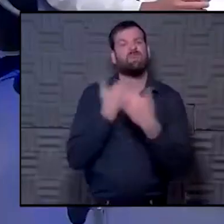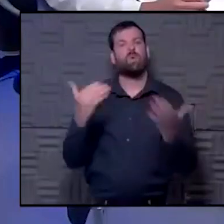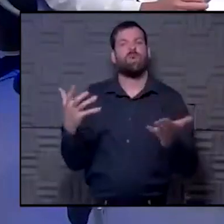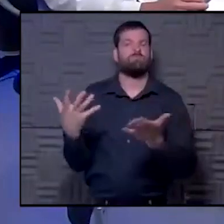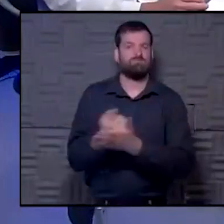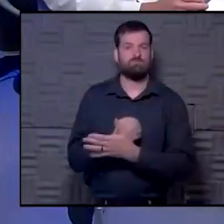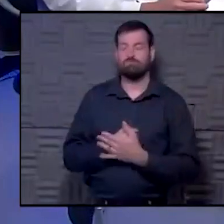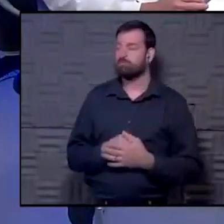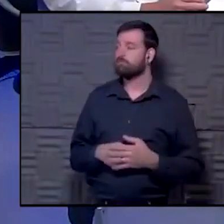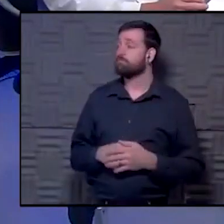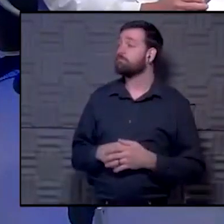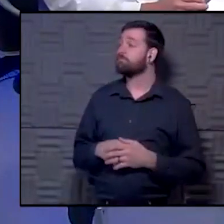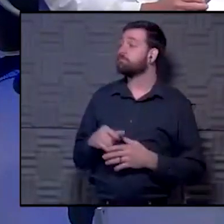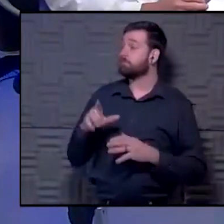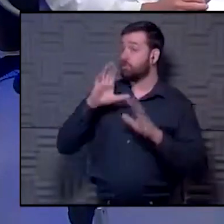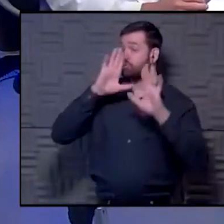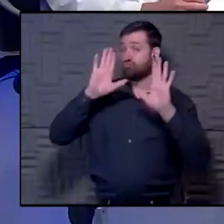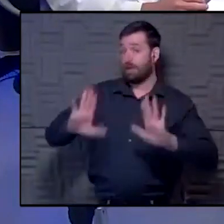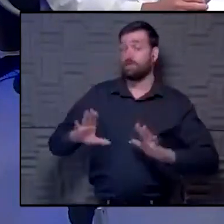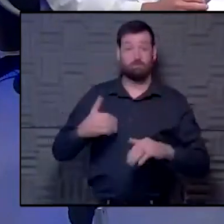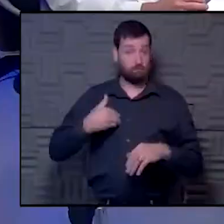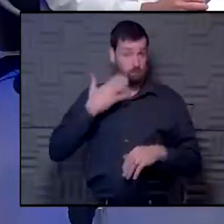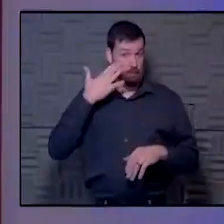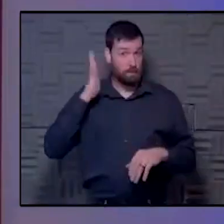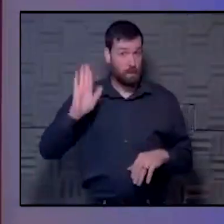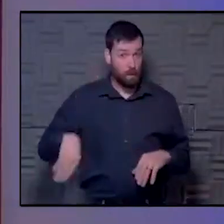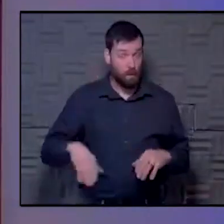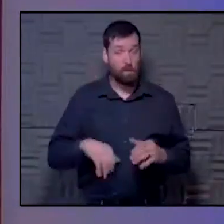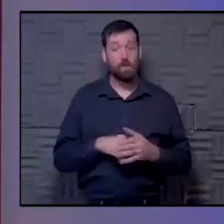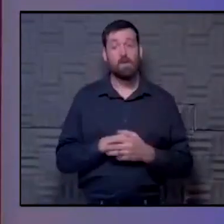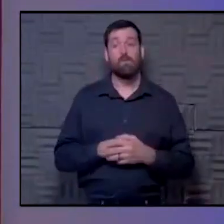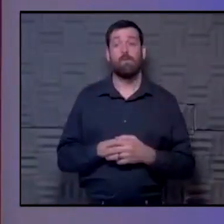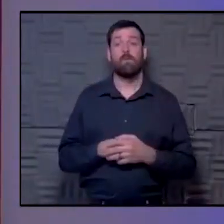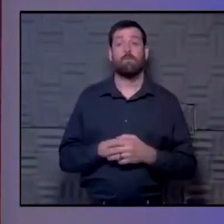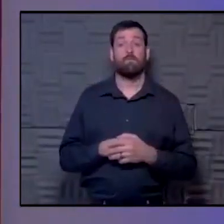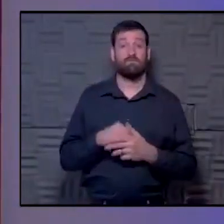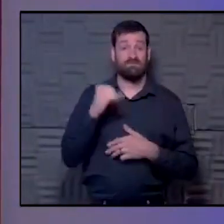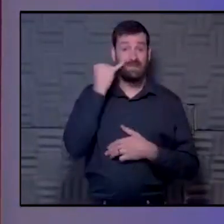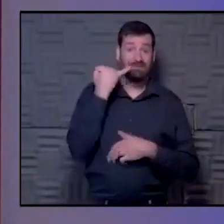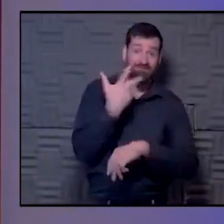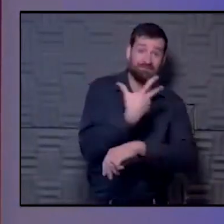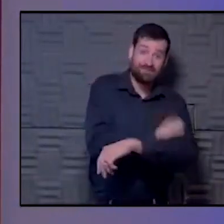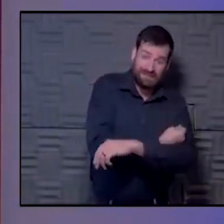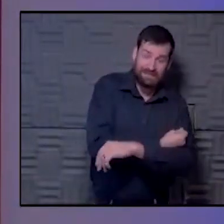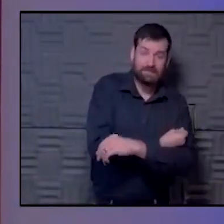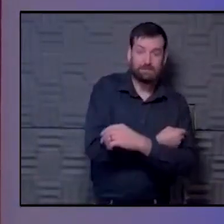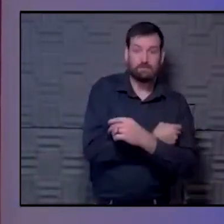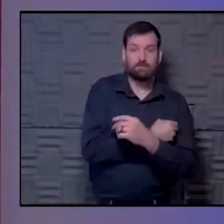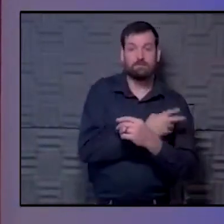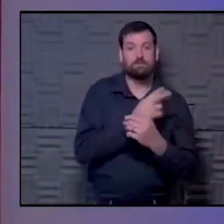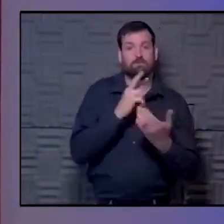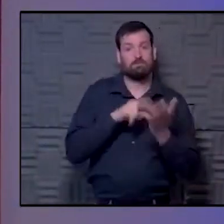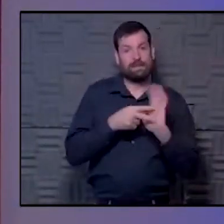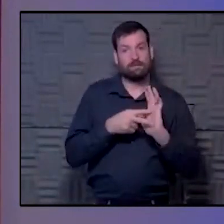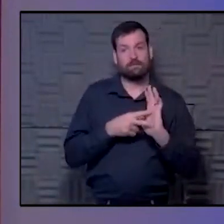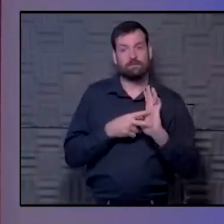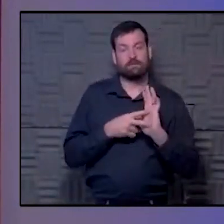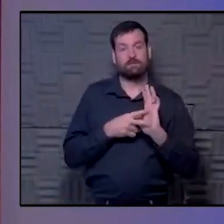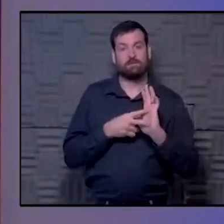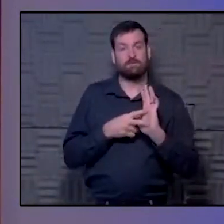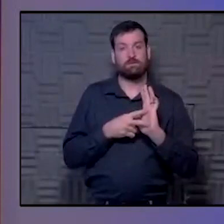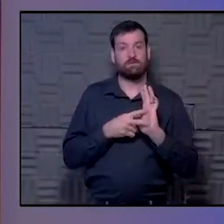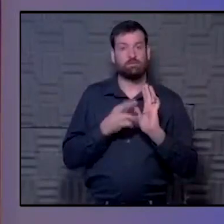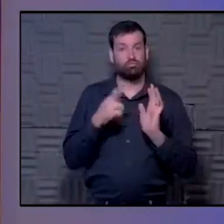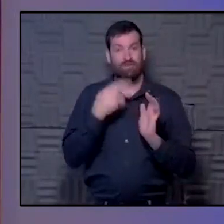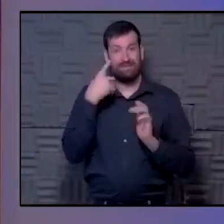vaccinated. Well, I think the thing we do know is if you get vaccinated, you have much less likely, the chance